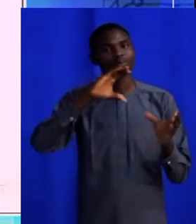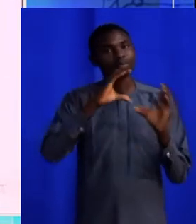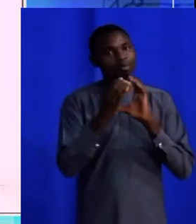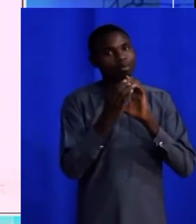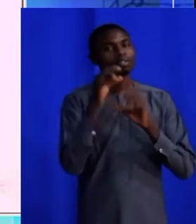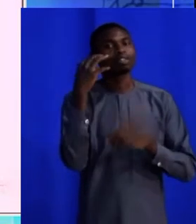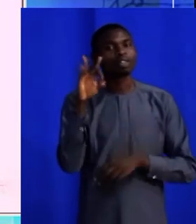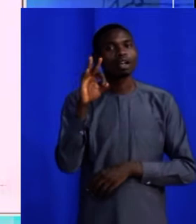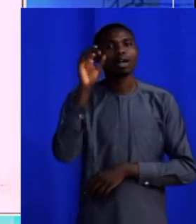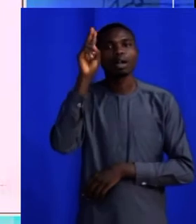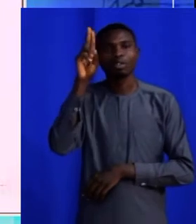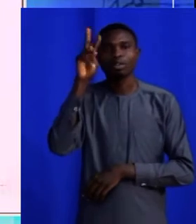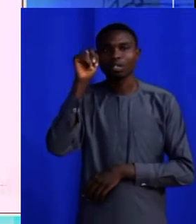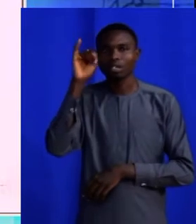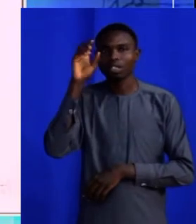All right.